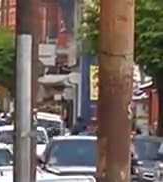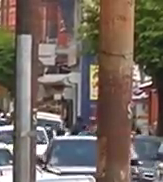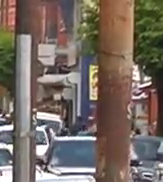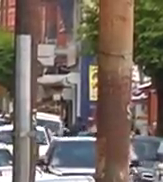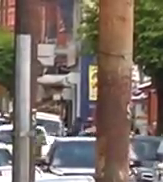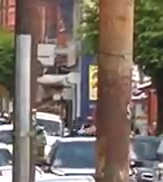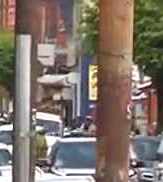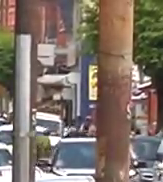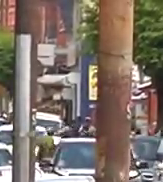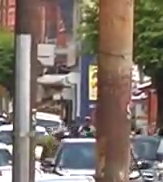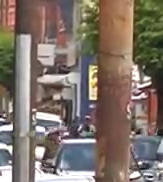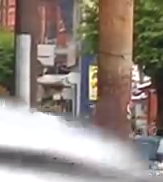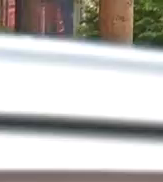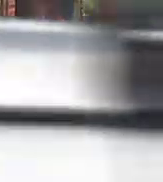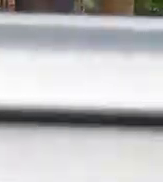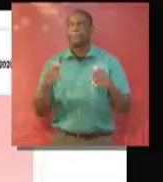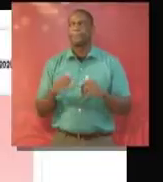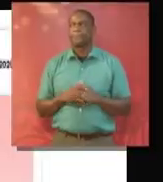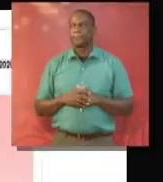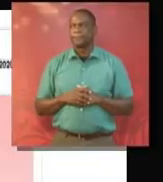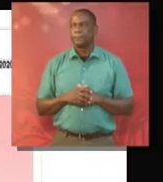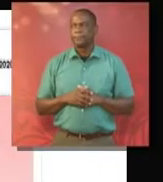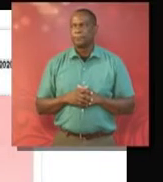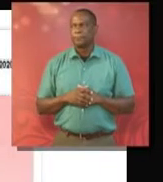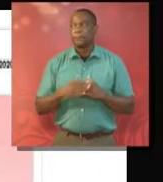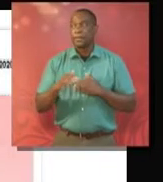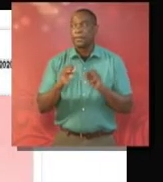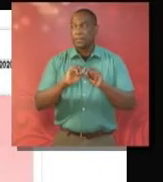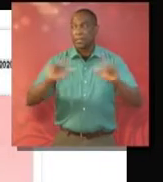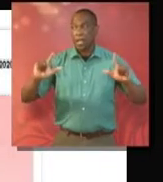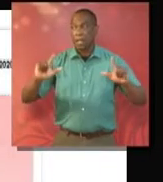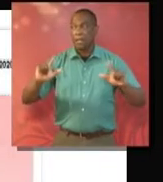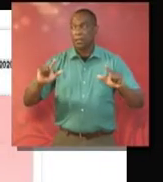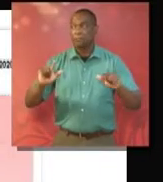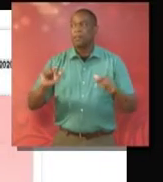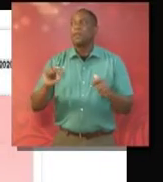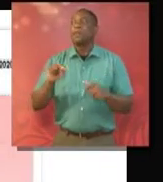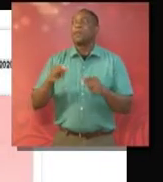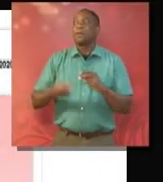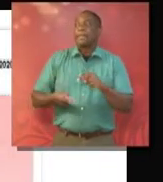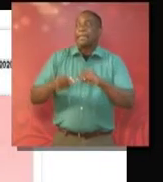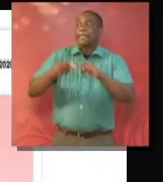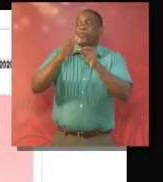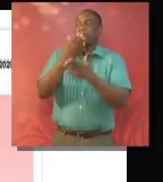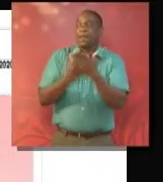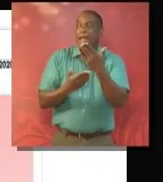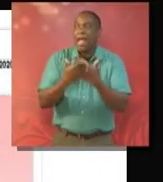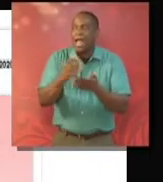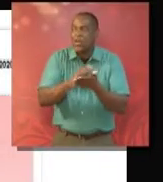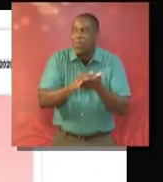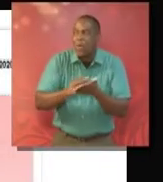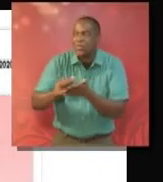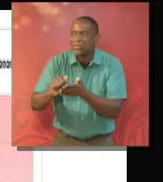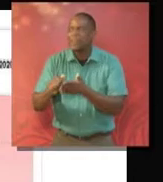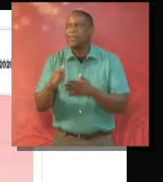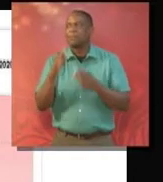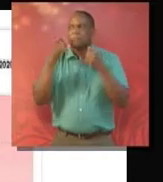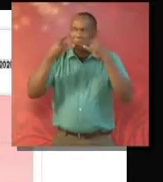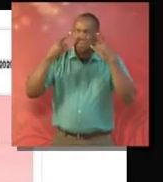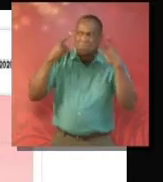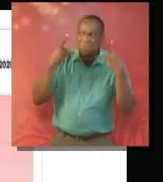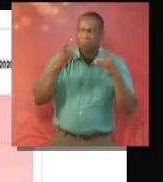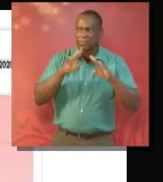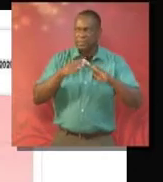been extremely low for 2020. So with our increased hand washing, our increased sanitary and hygiene measures, we